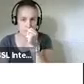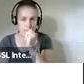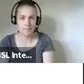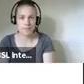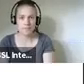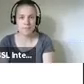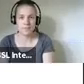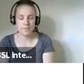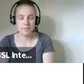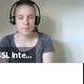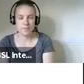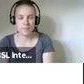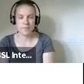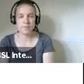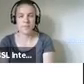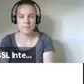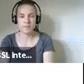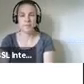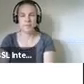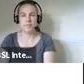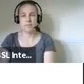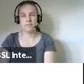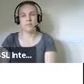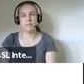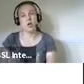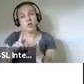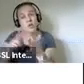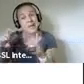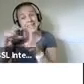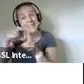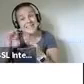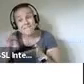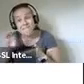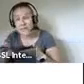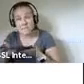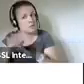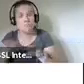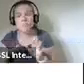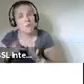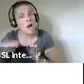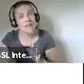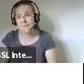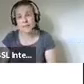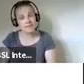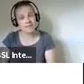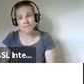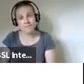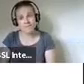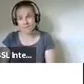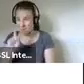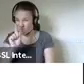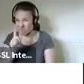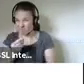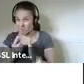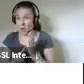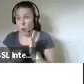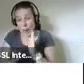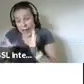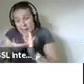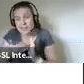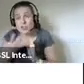investing in early childhood development is not really expensive. It will only cost an additional 50